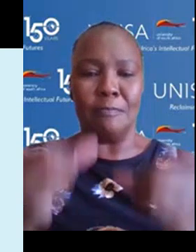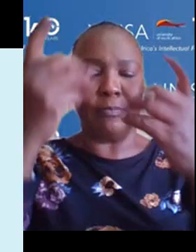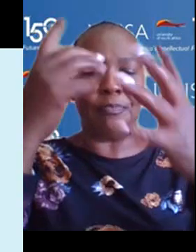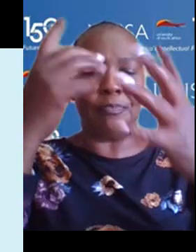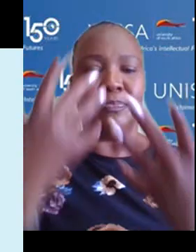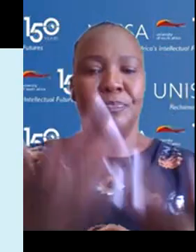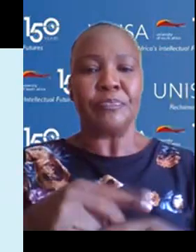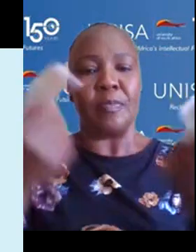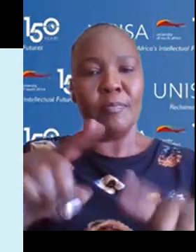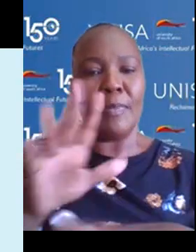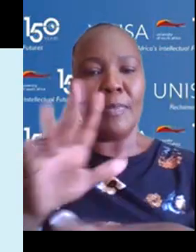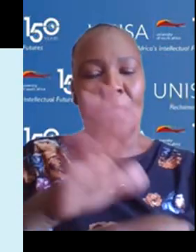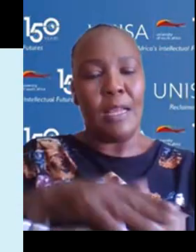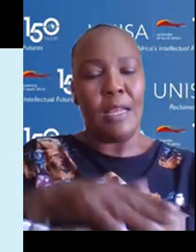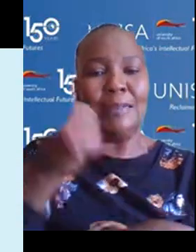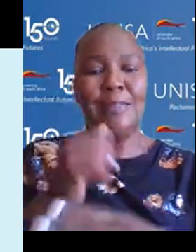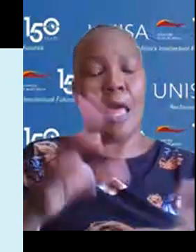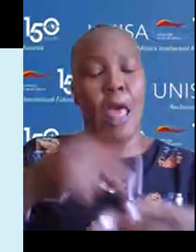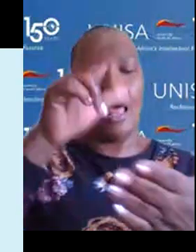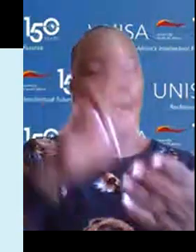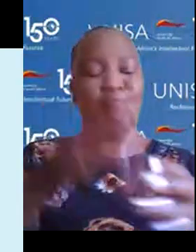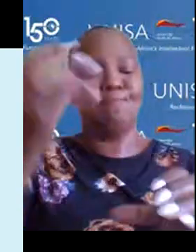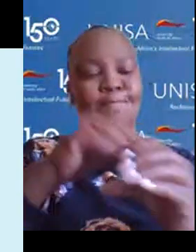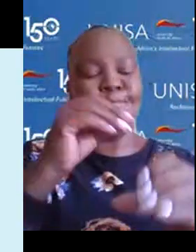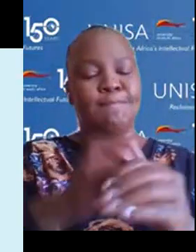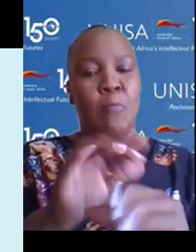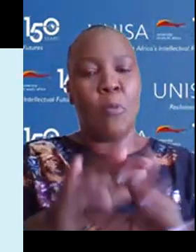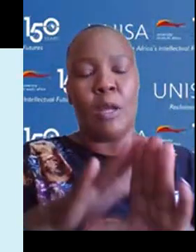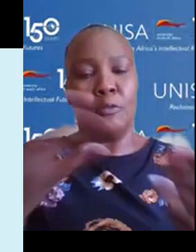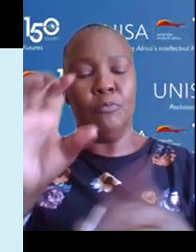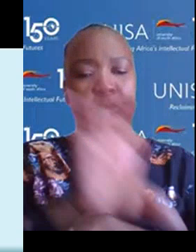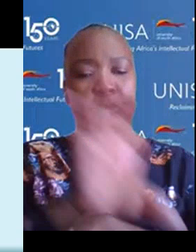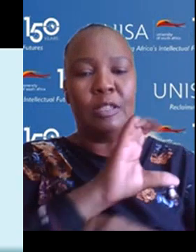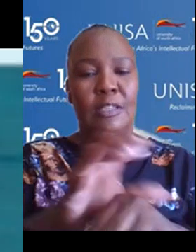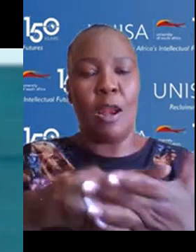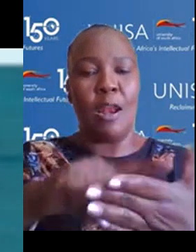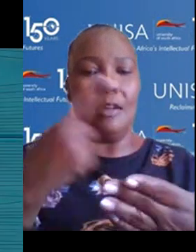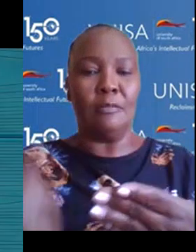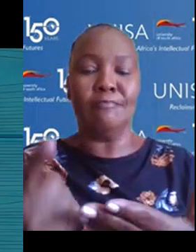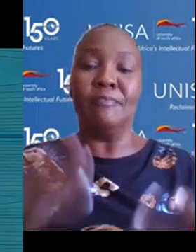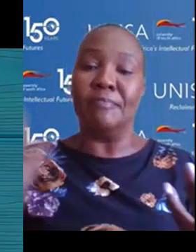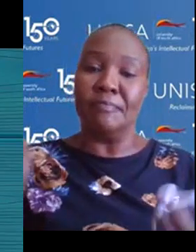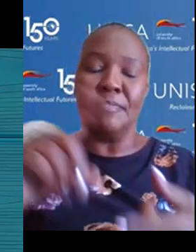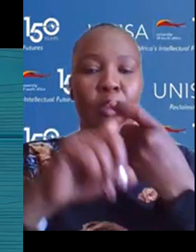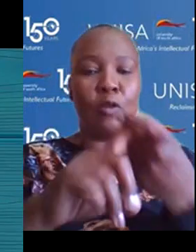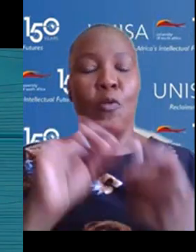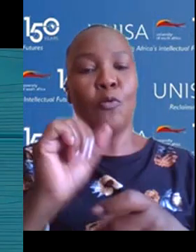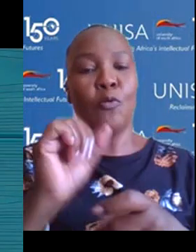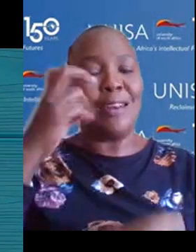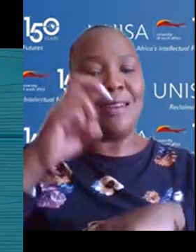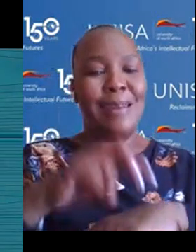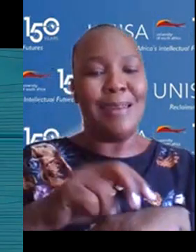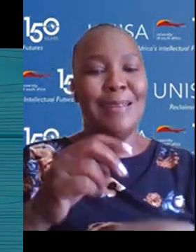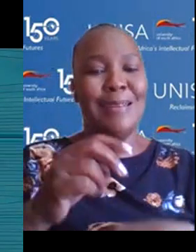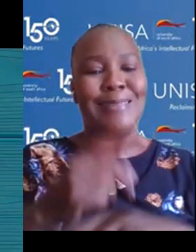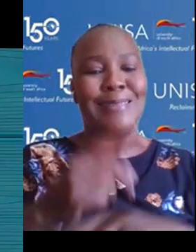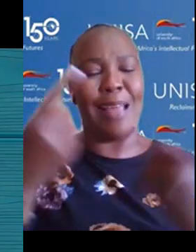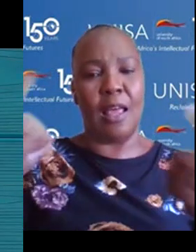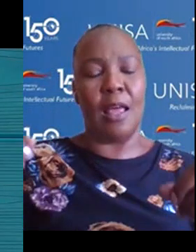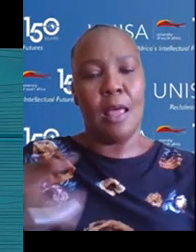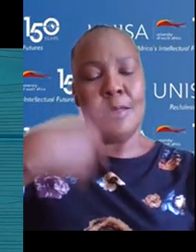lot more basic than the apps you can install on your desktop or laptop computer. Depending on your needs, there are a variety of